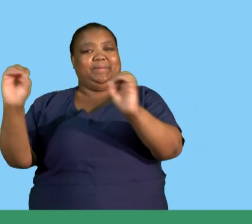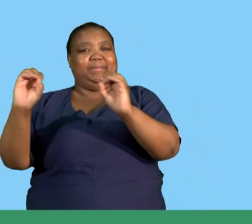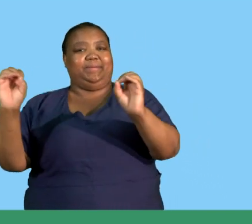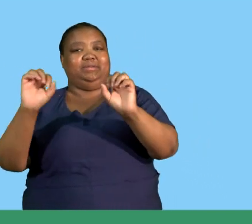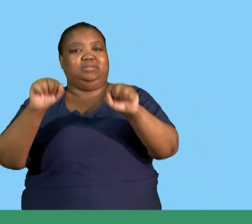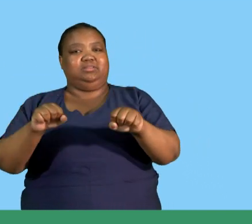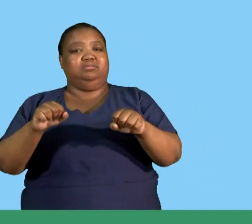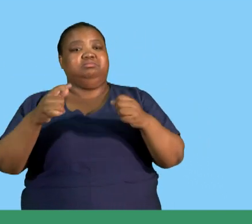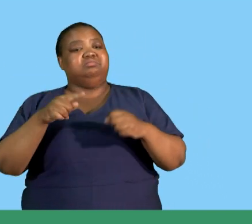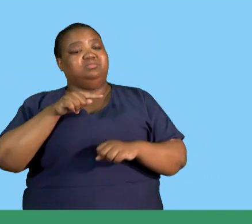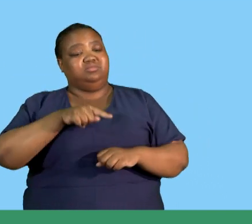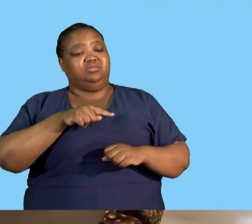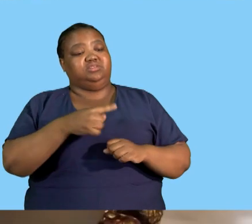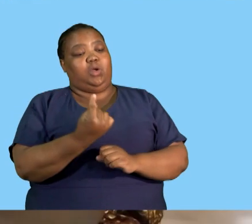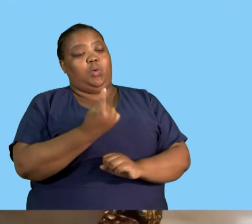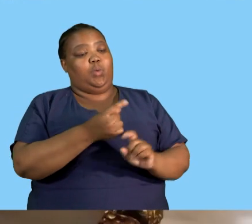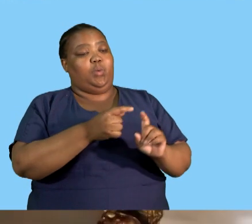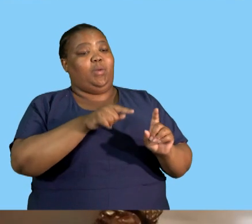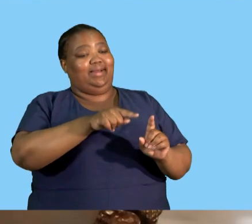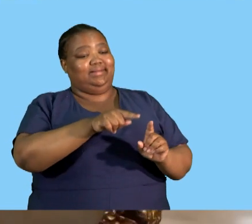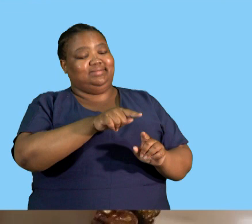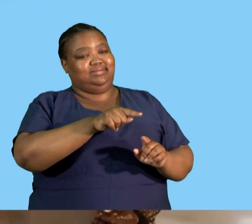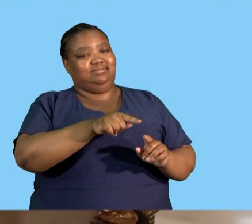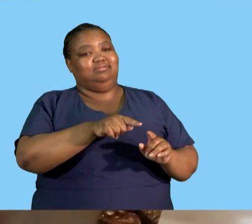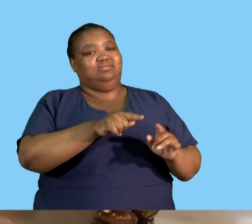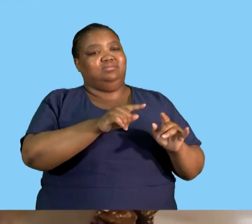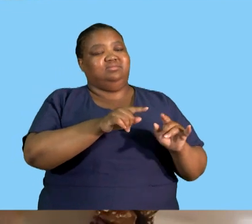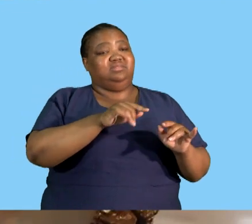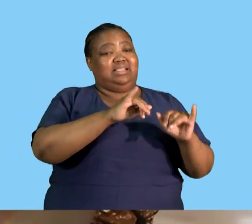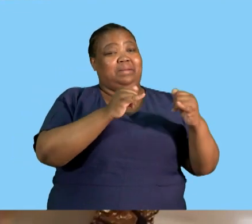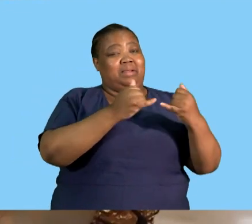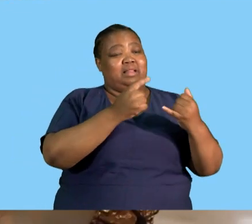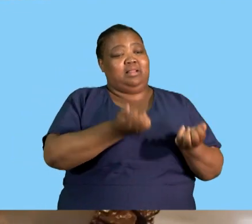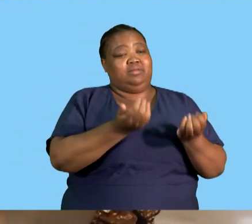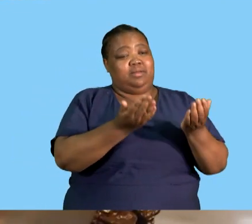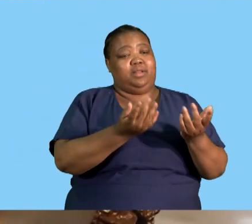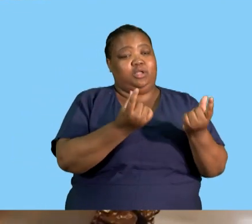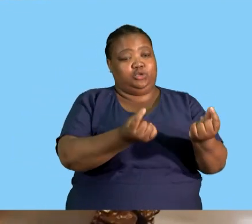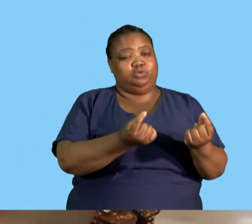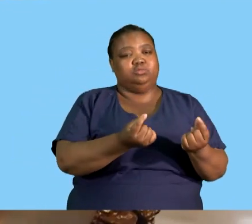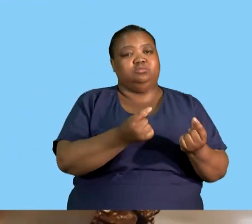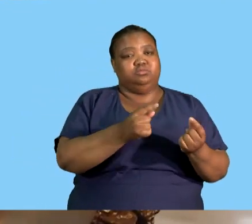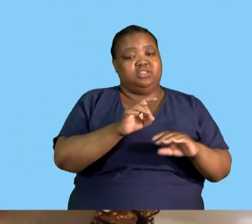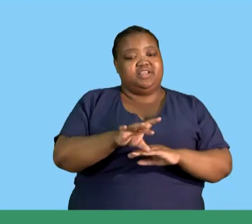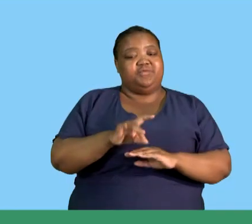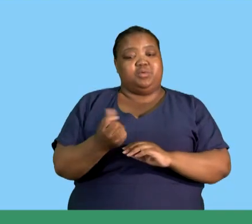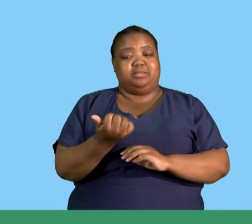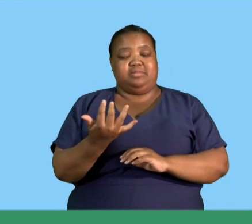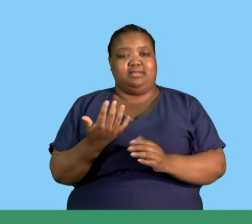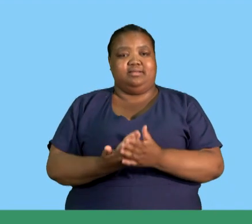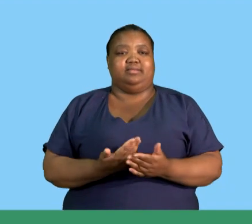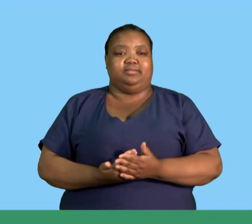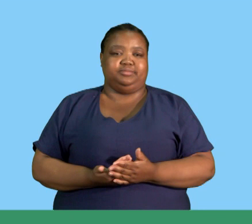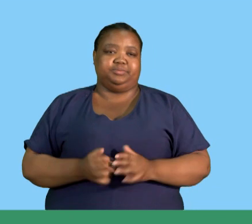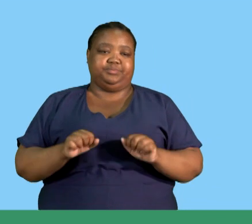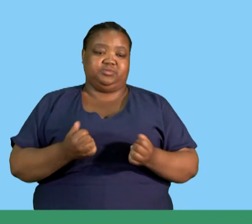We don't have anybody else, but we are stuck with that particular supplier. So they've got an influence. So